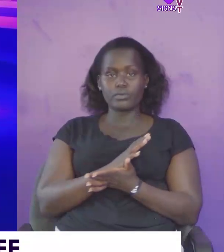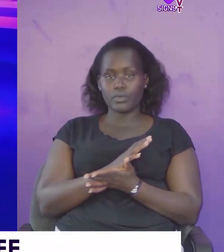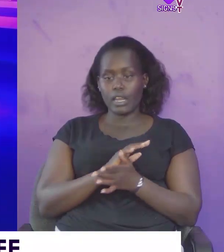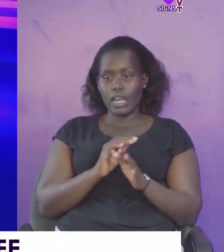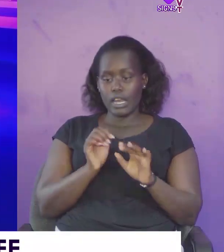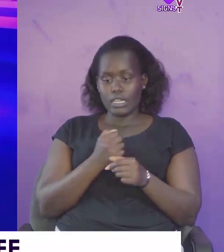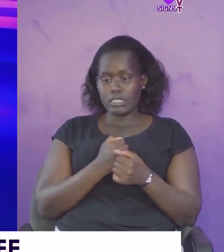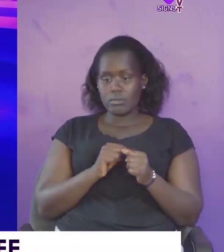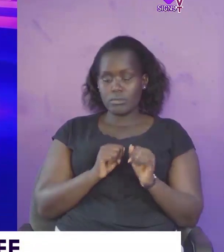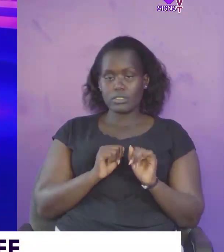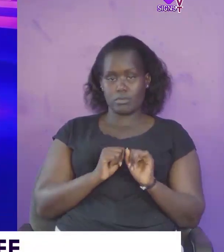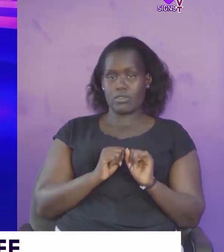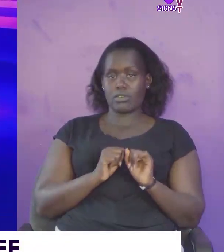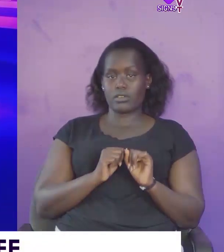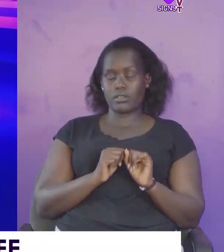cannot